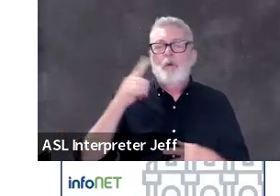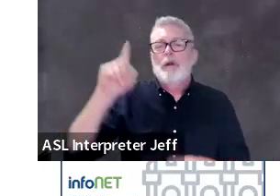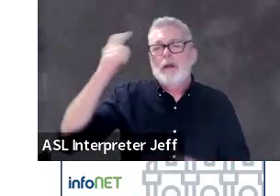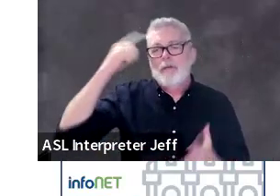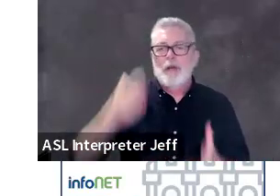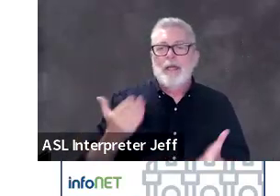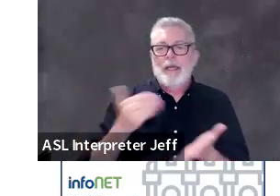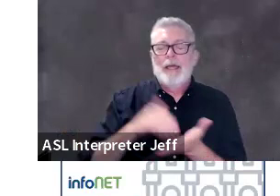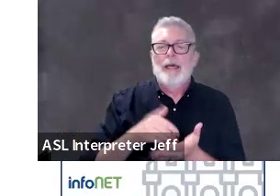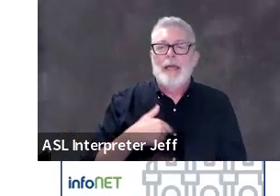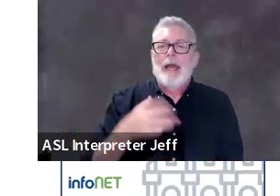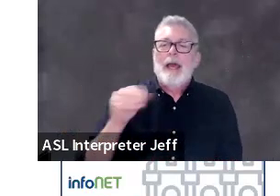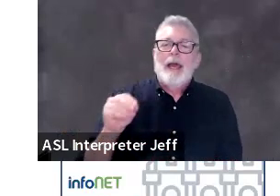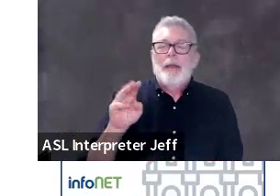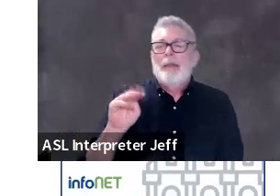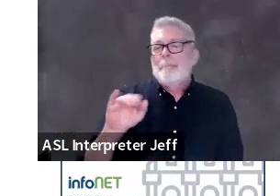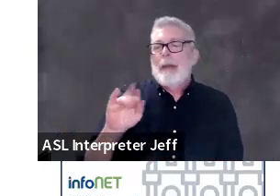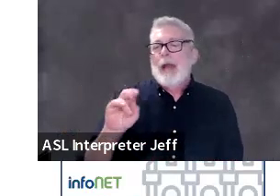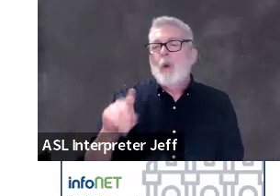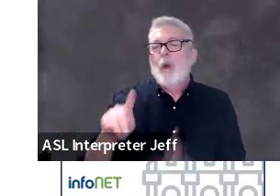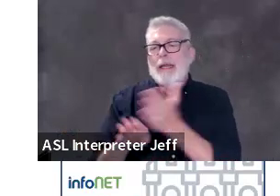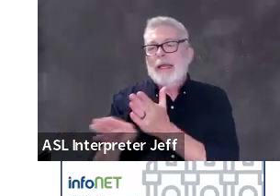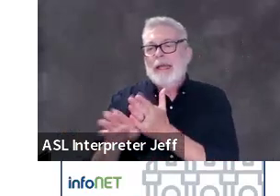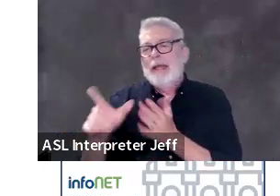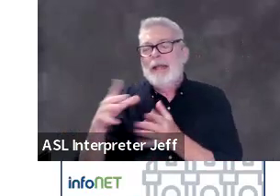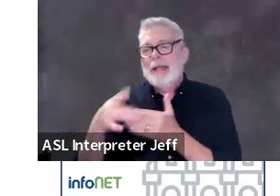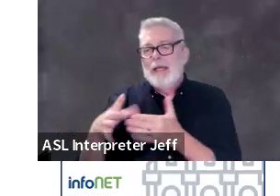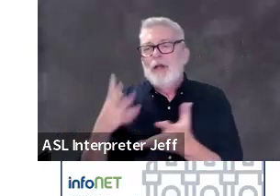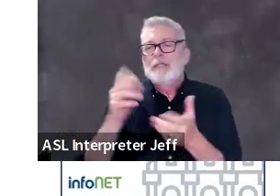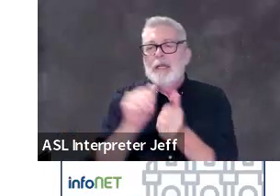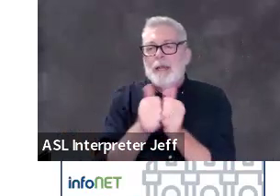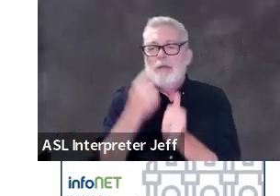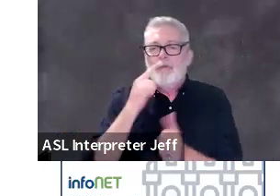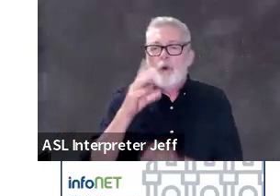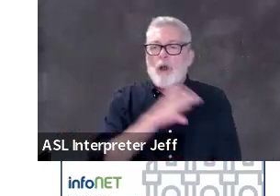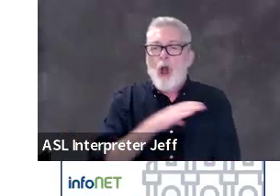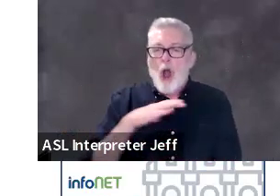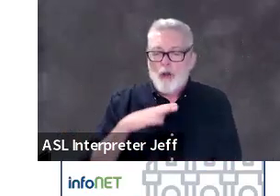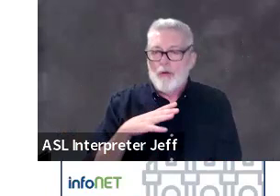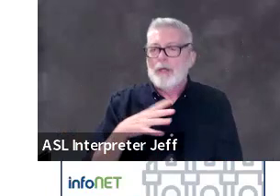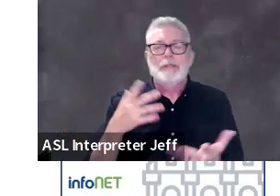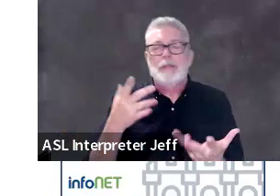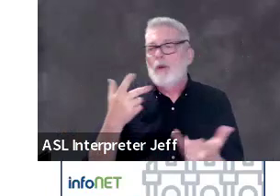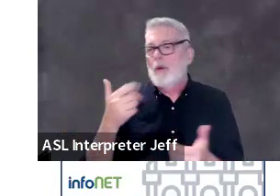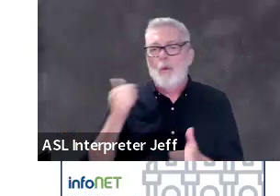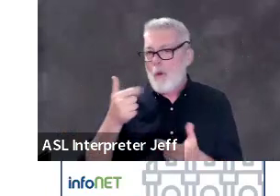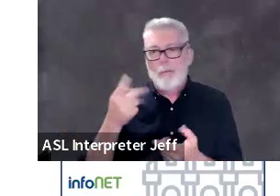Leader announced she's running for Congress, so they selected a new minority leader. There was just a lot of things that happened this